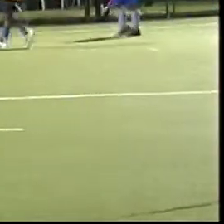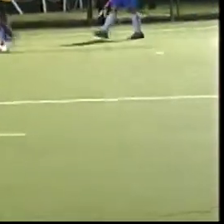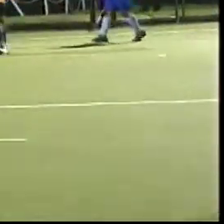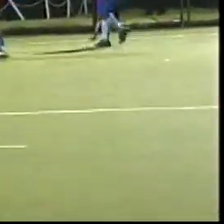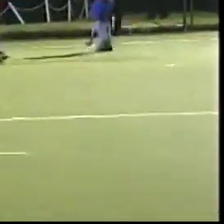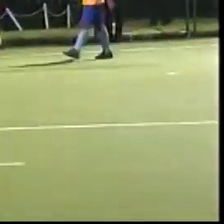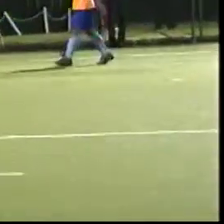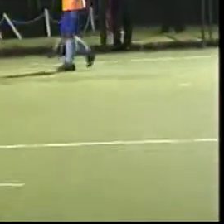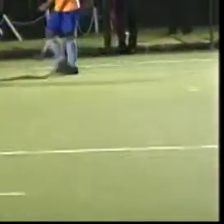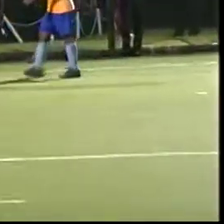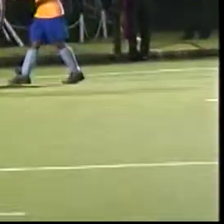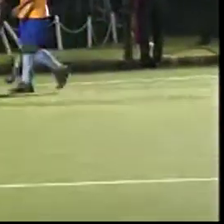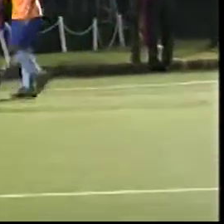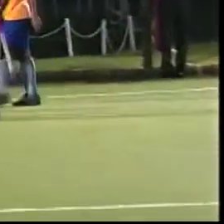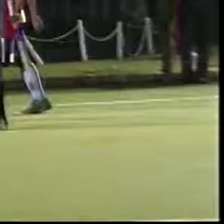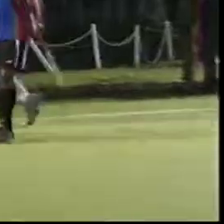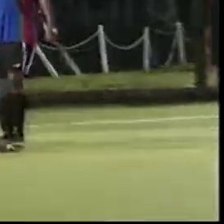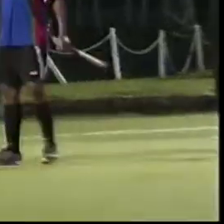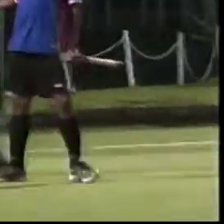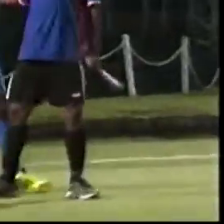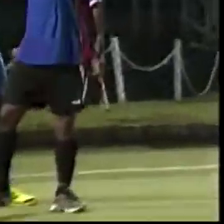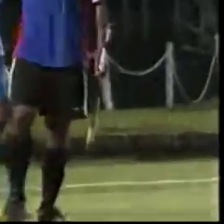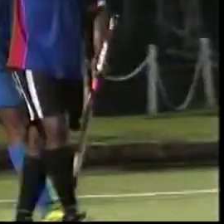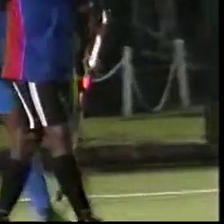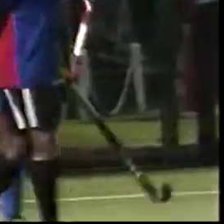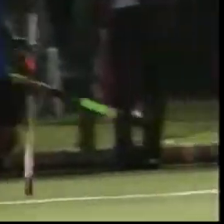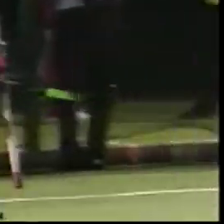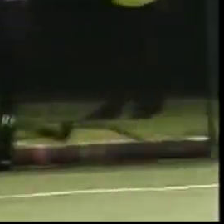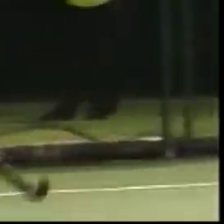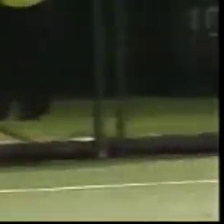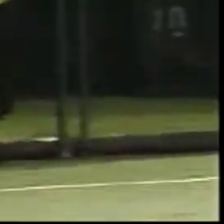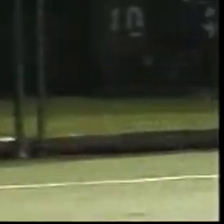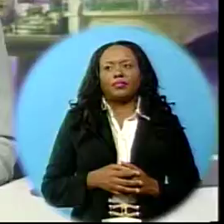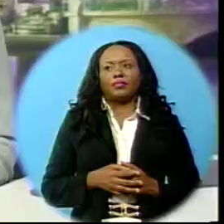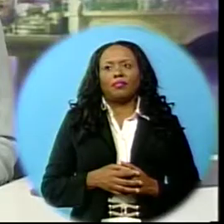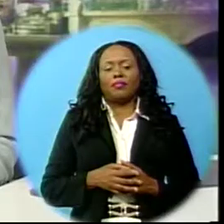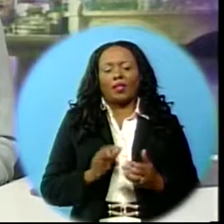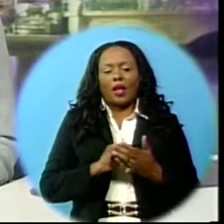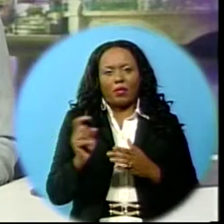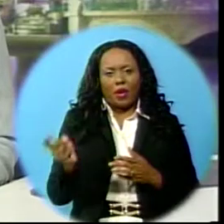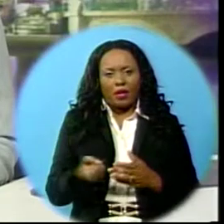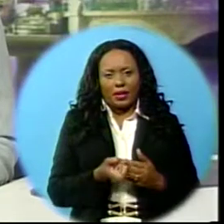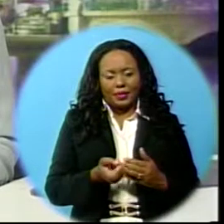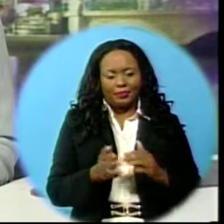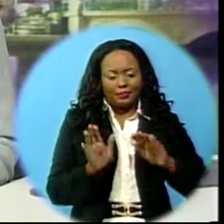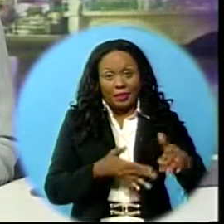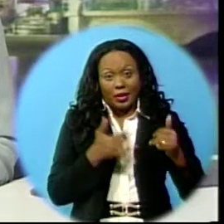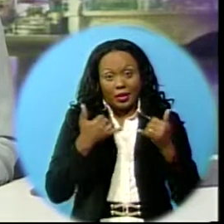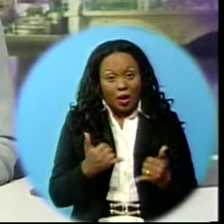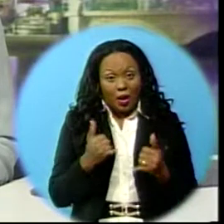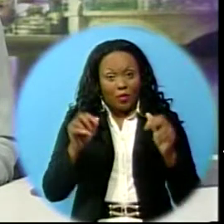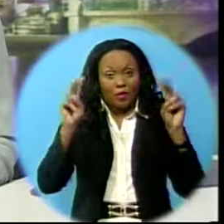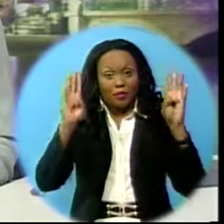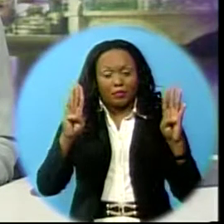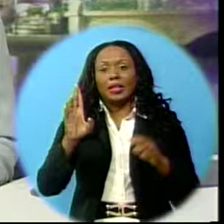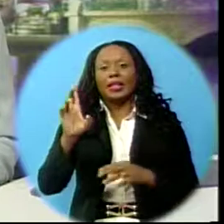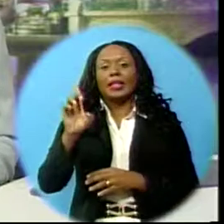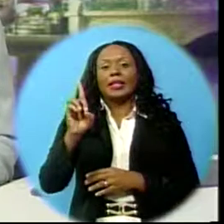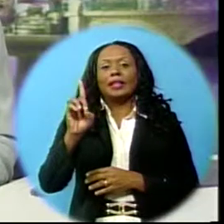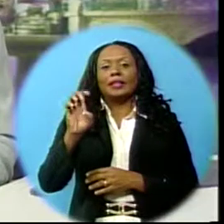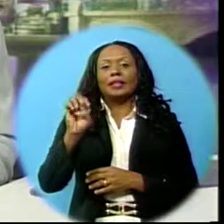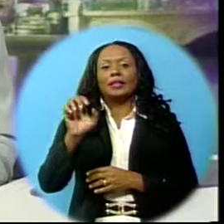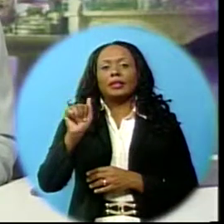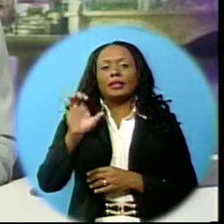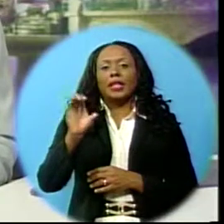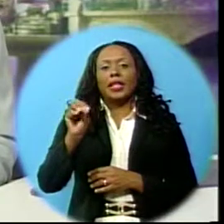6, Combermere School Old Scholars 2. Mark Seal, CBC Sports. Well, thanks, Mark. Flo Deacon's men moved